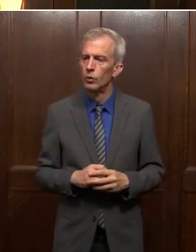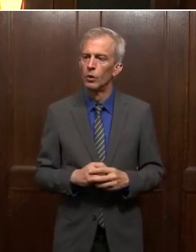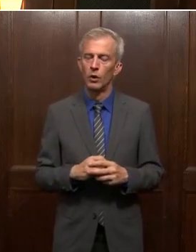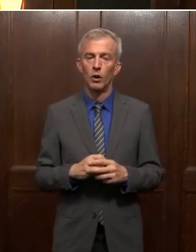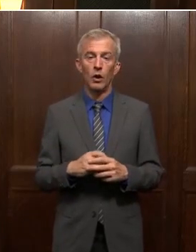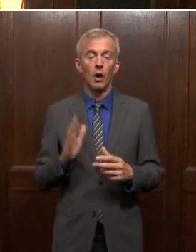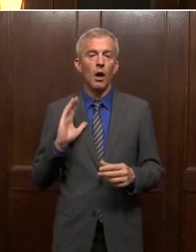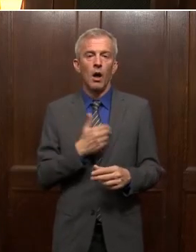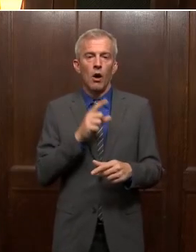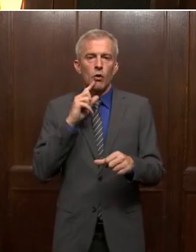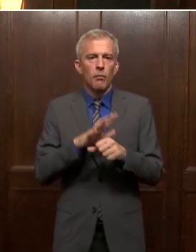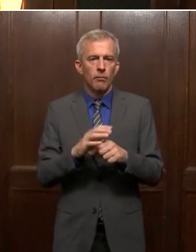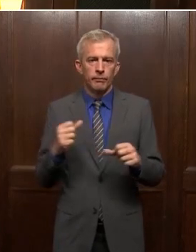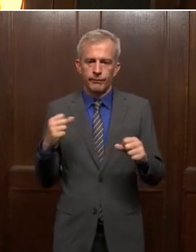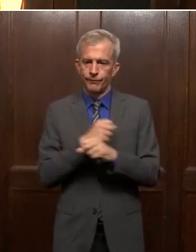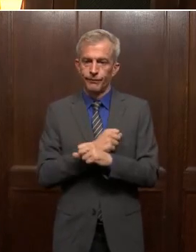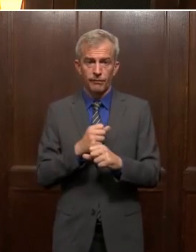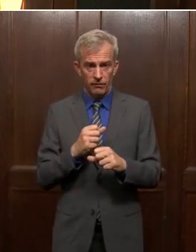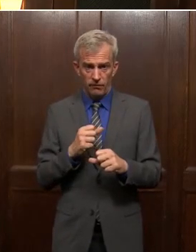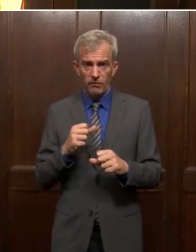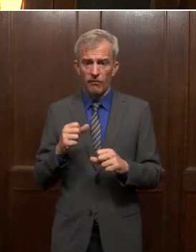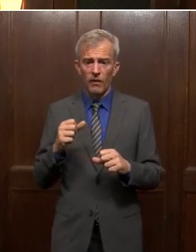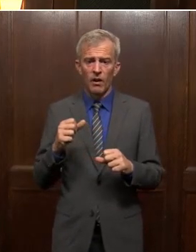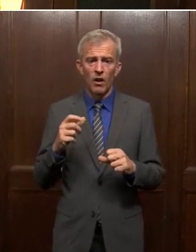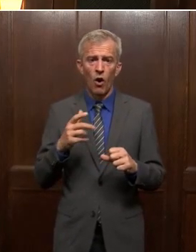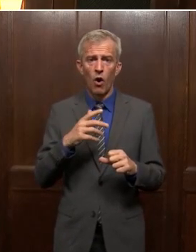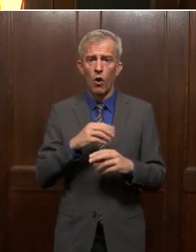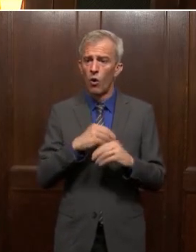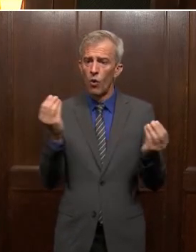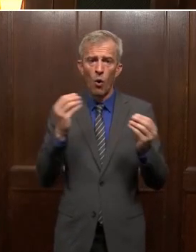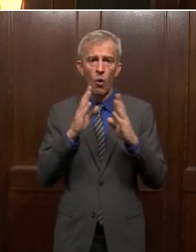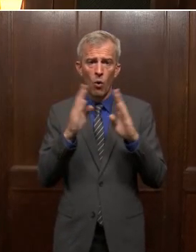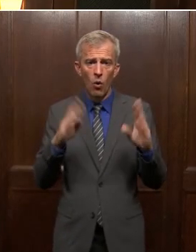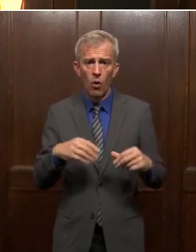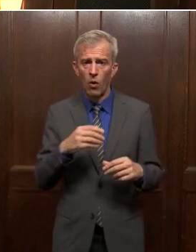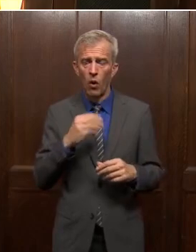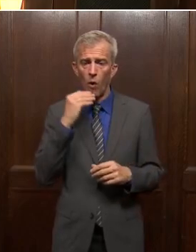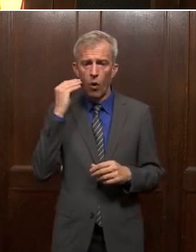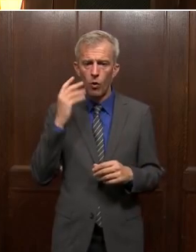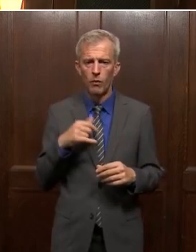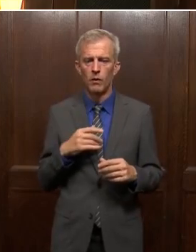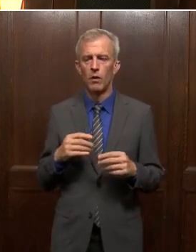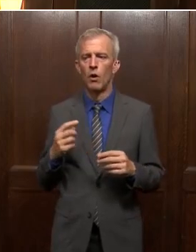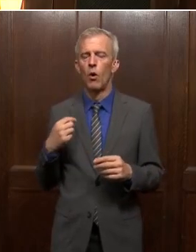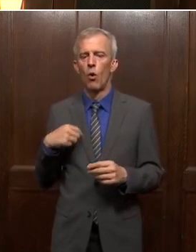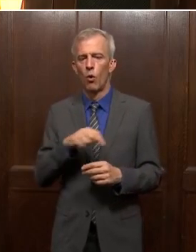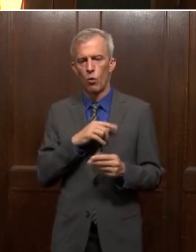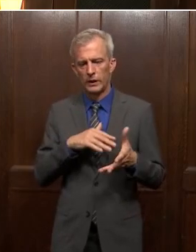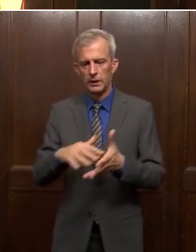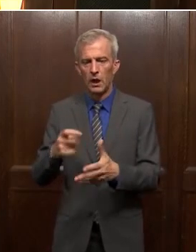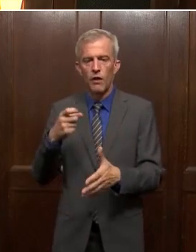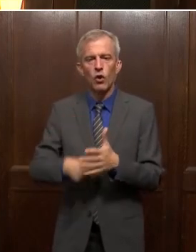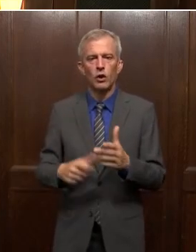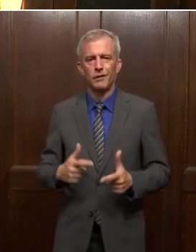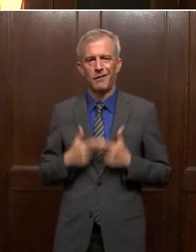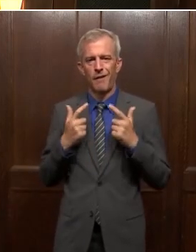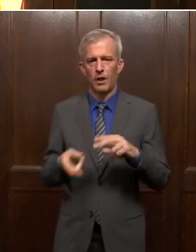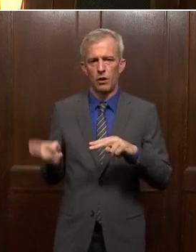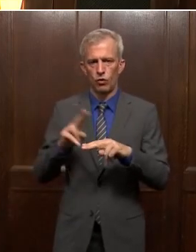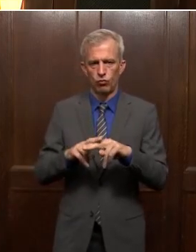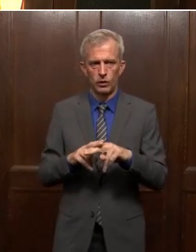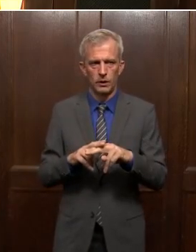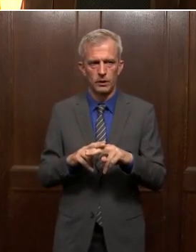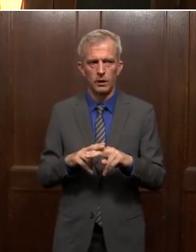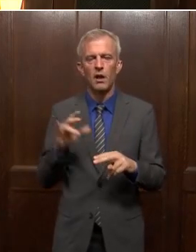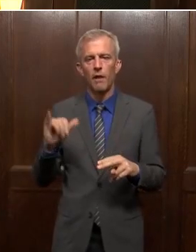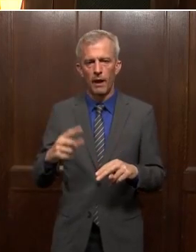to fight homelessness means that we put more and more money into that, and that's a commitment that we have. When we look at just the cost of living increases that come,